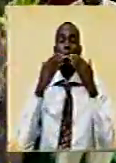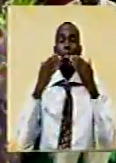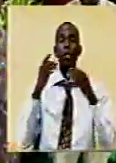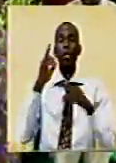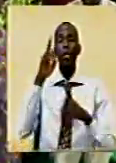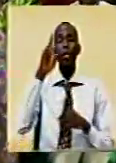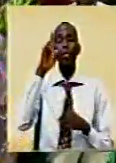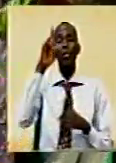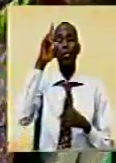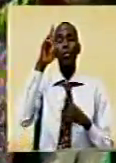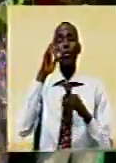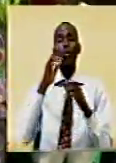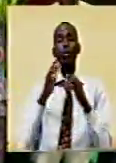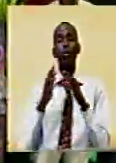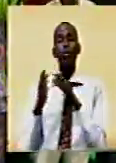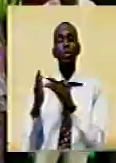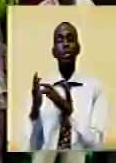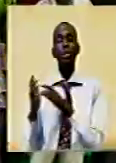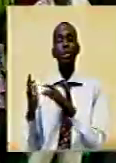Jesus. Thank you,